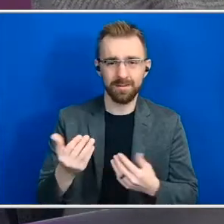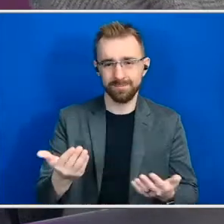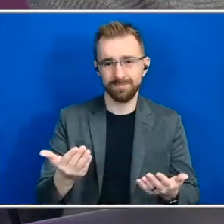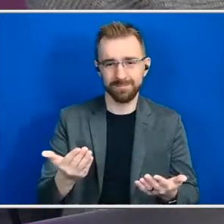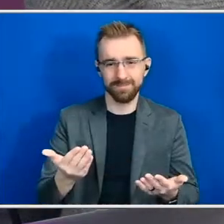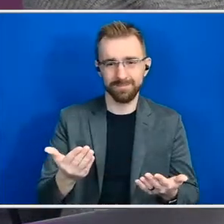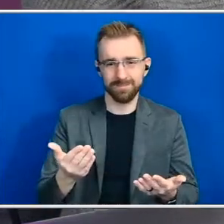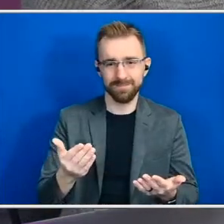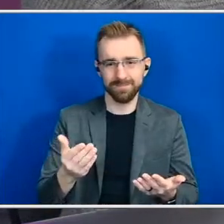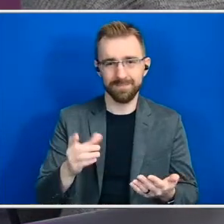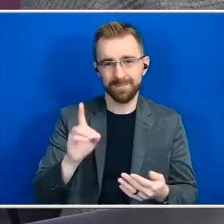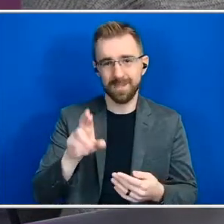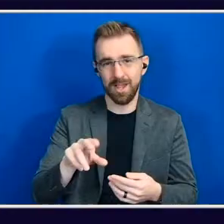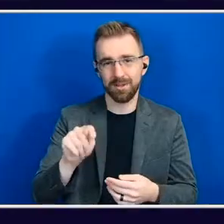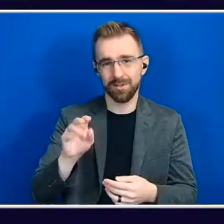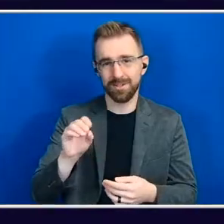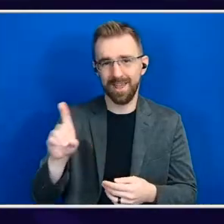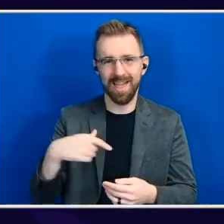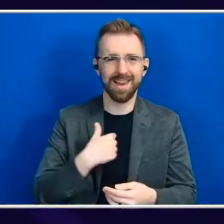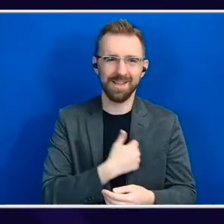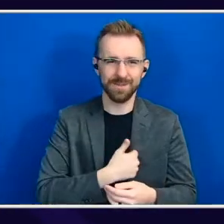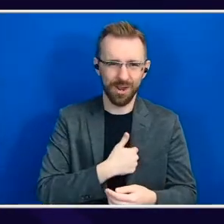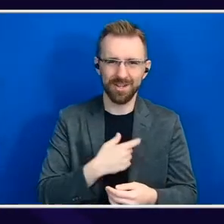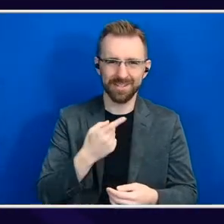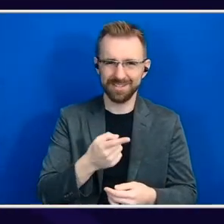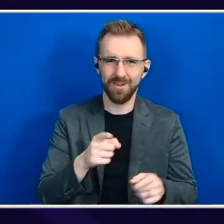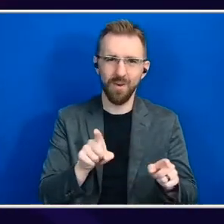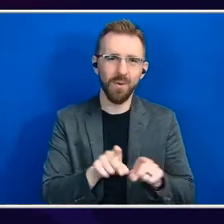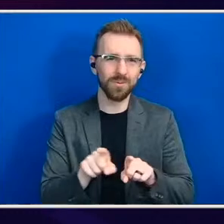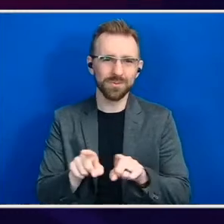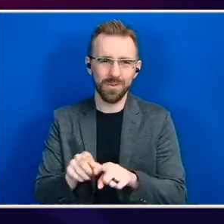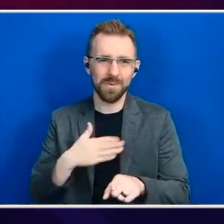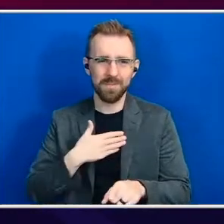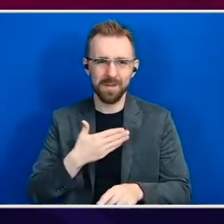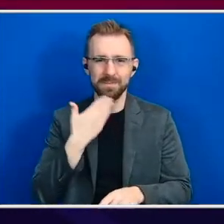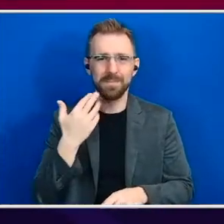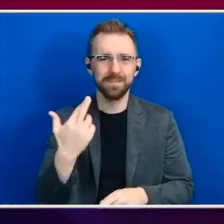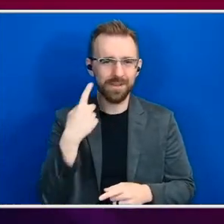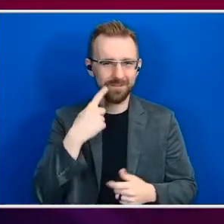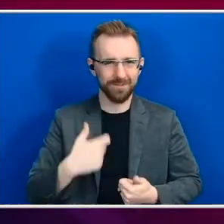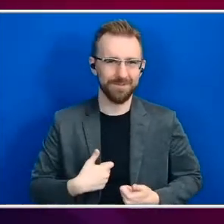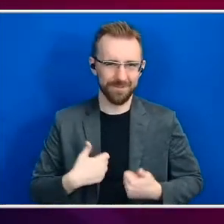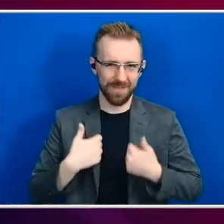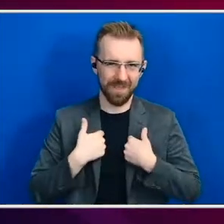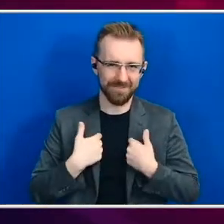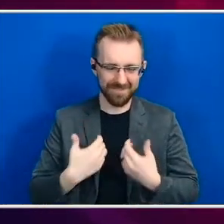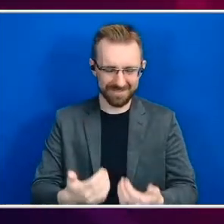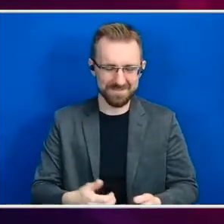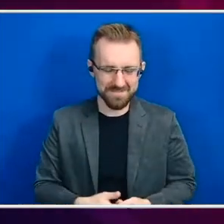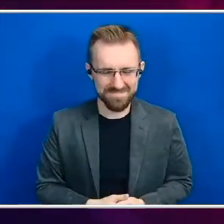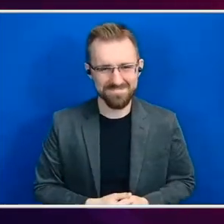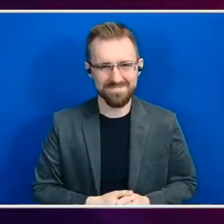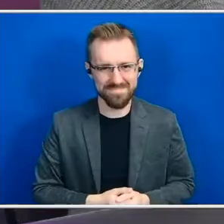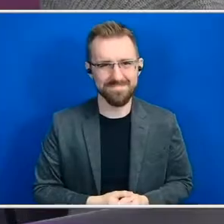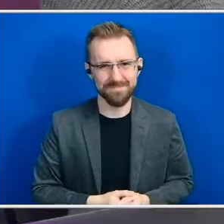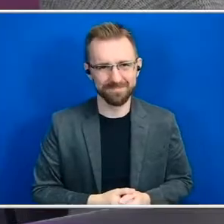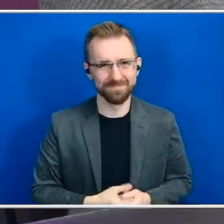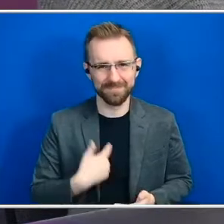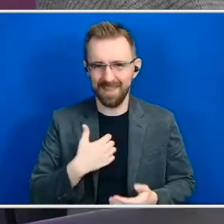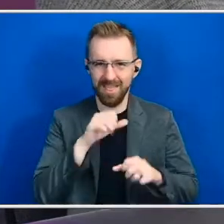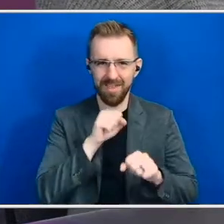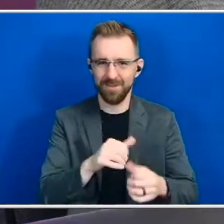Dr. Todd, I'm sorry, she's also my best friend for life. Yeah. And I love her now, and I'll love her